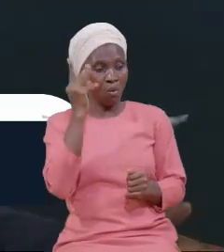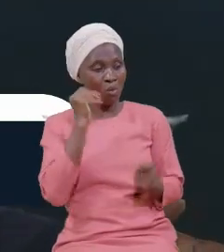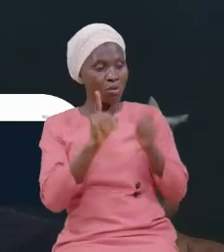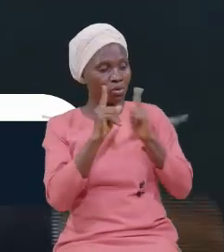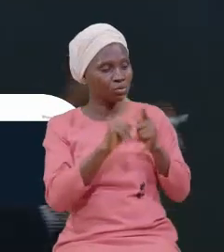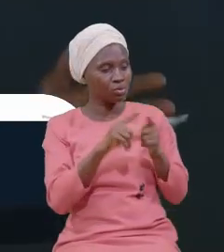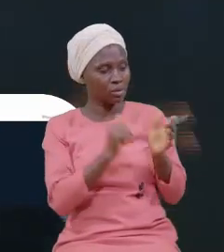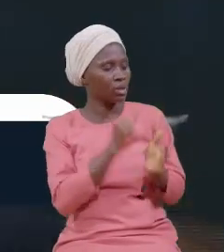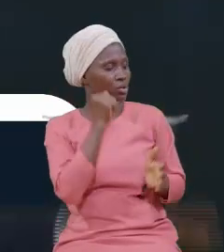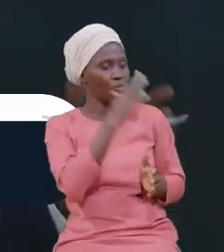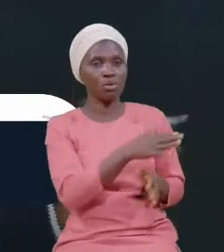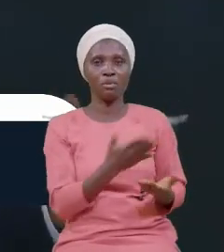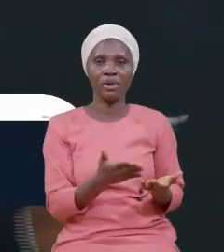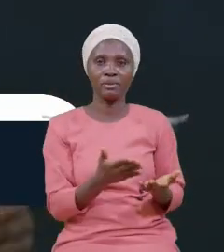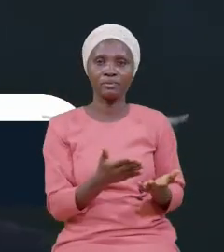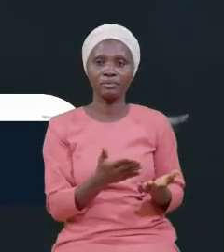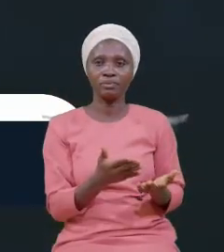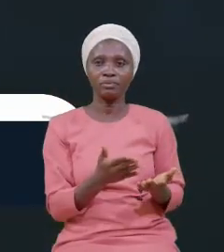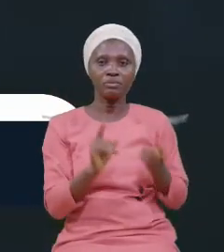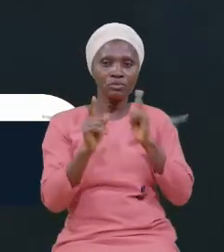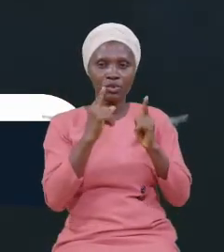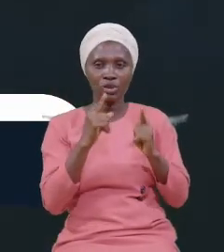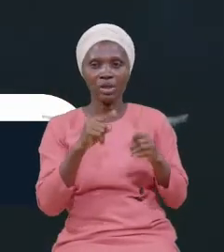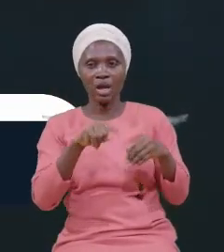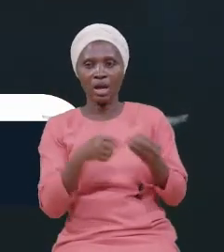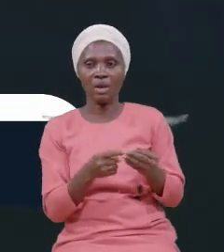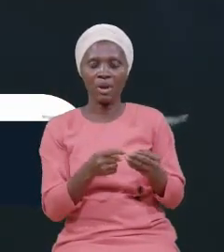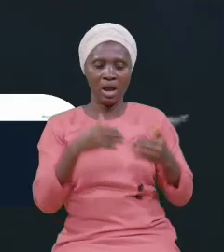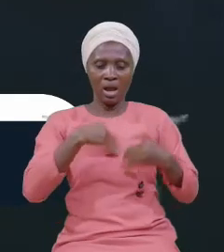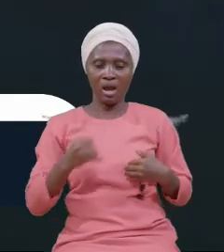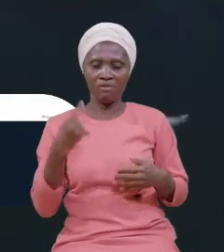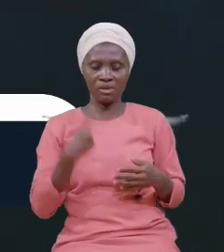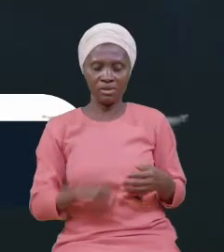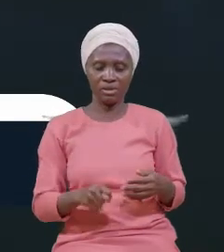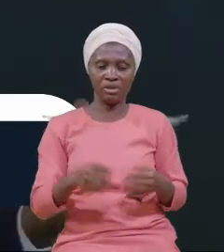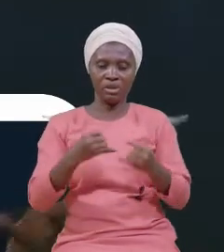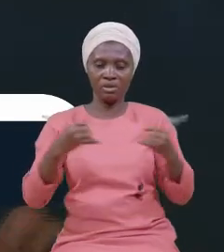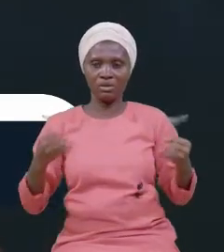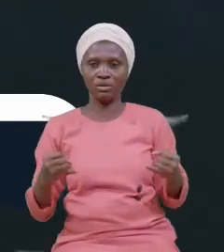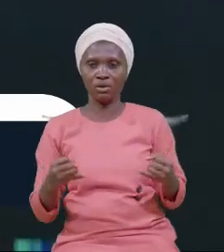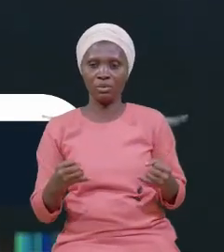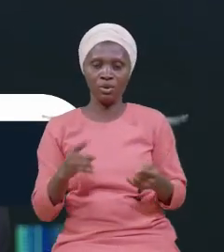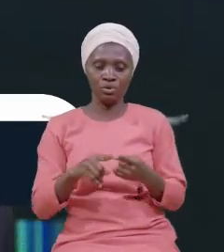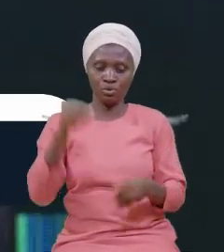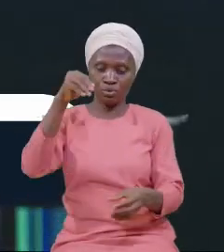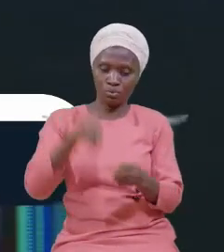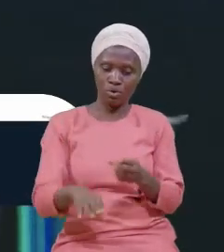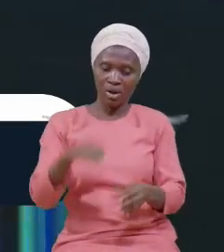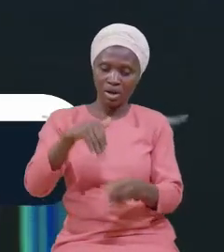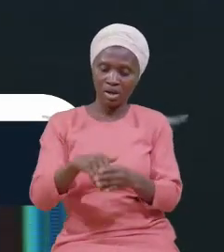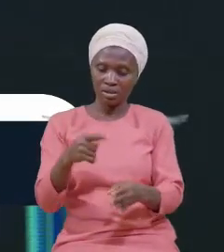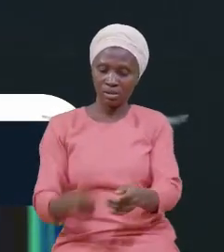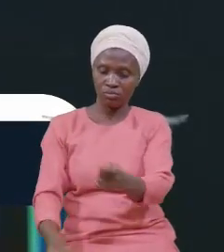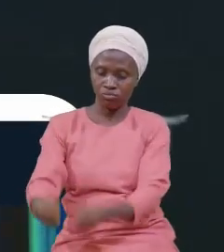you're talking about bucket, you're talking about having the rope to put the bucket in the well and draw the water. If